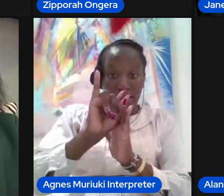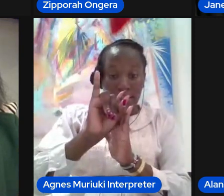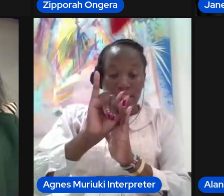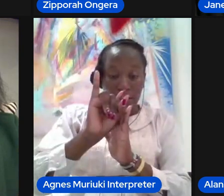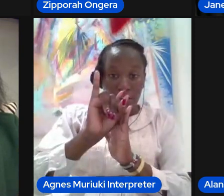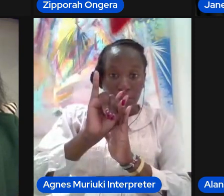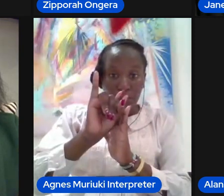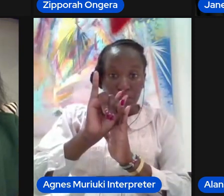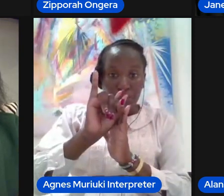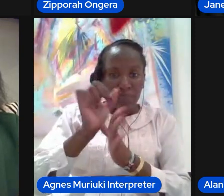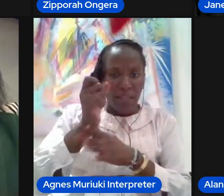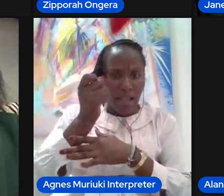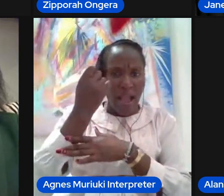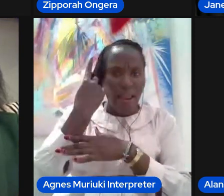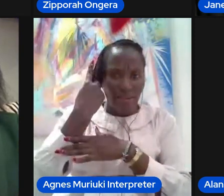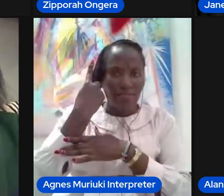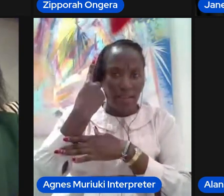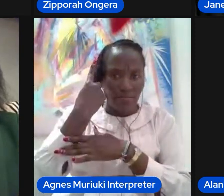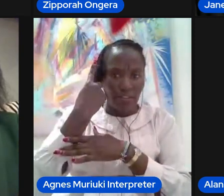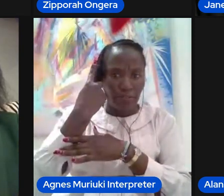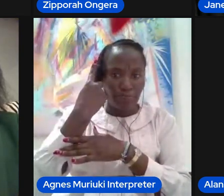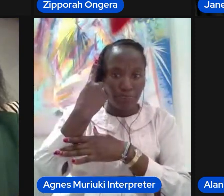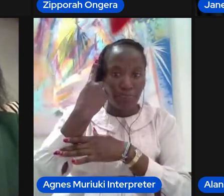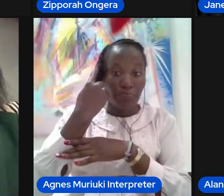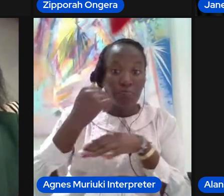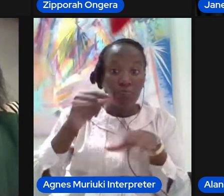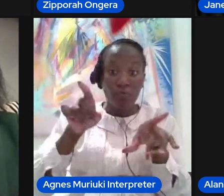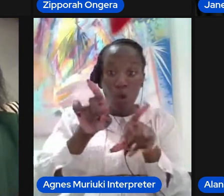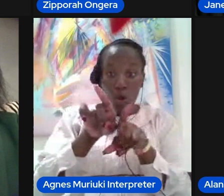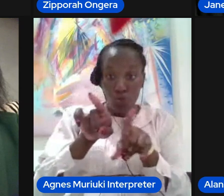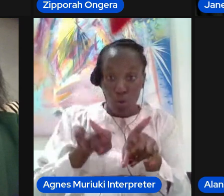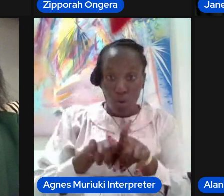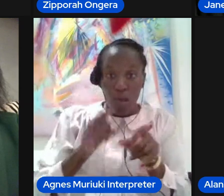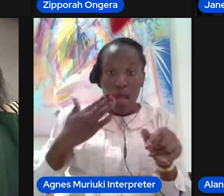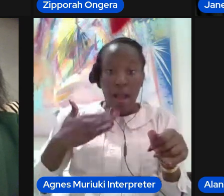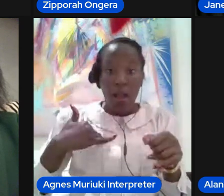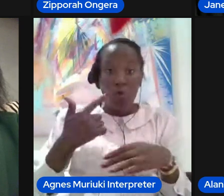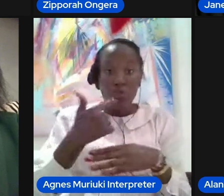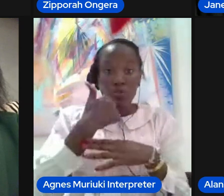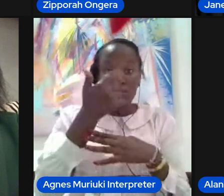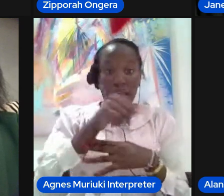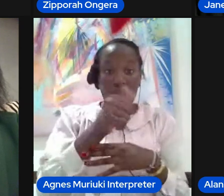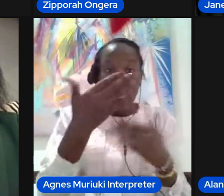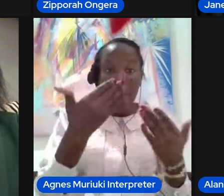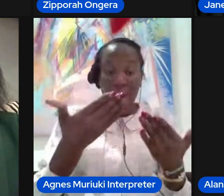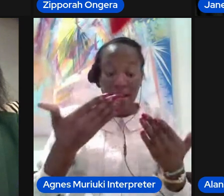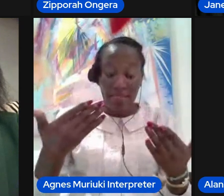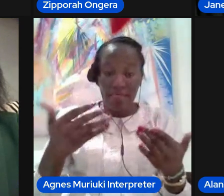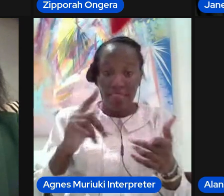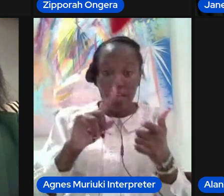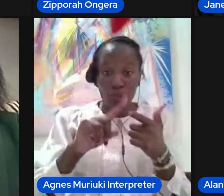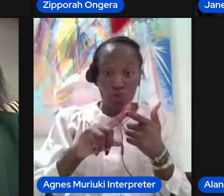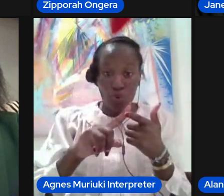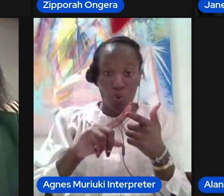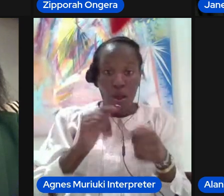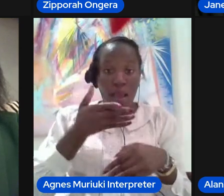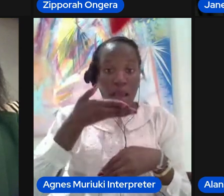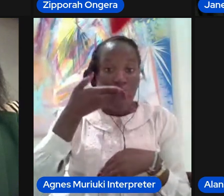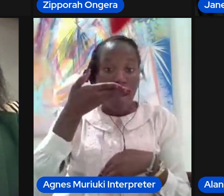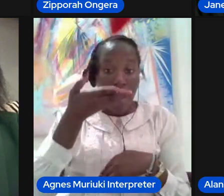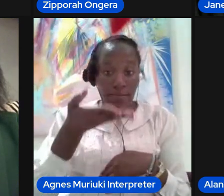comprehension. And also to mention another that thing, to just answer